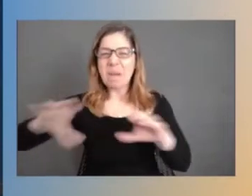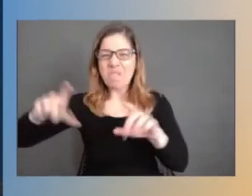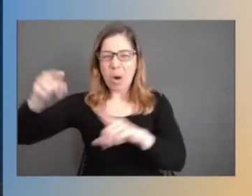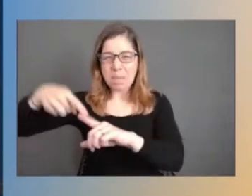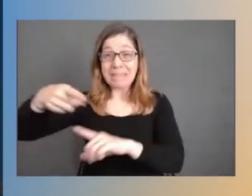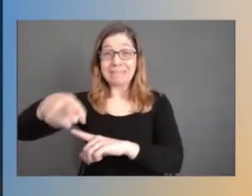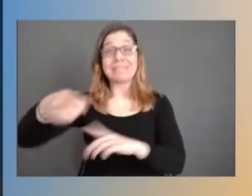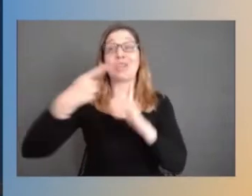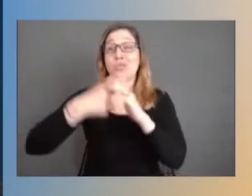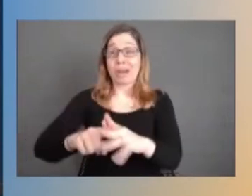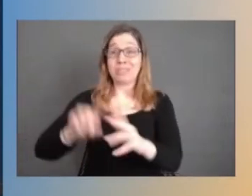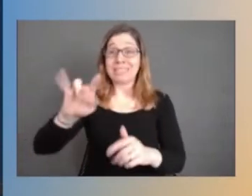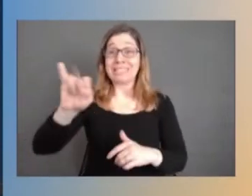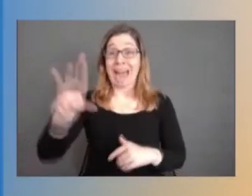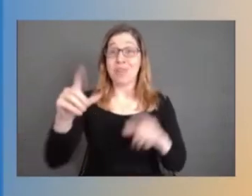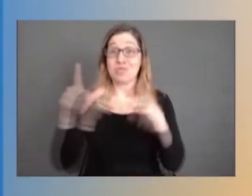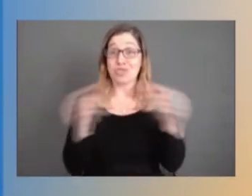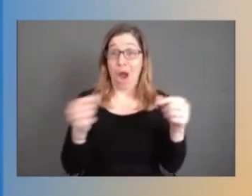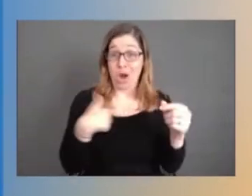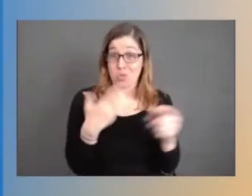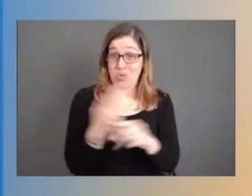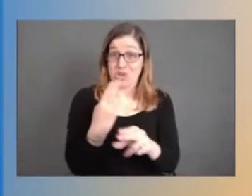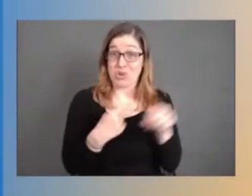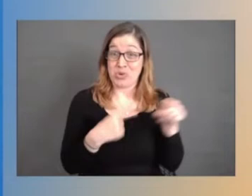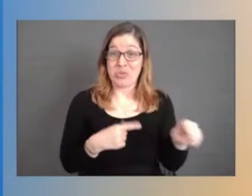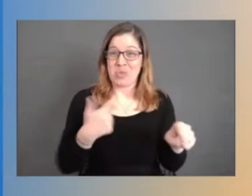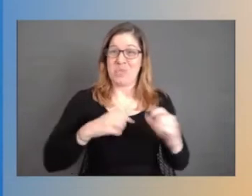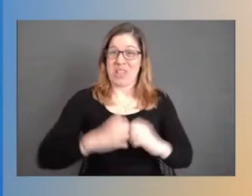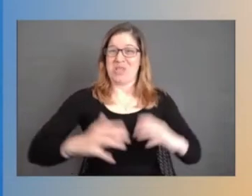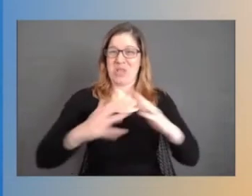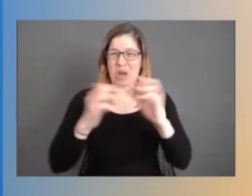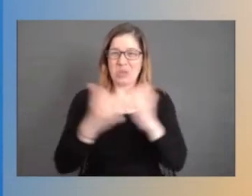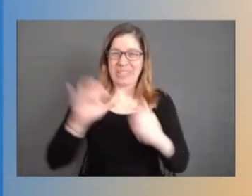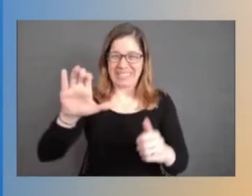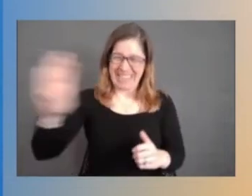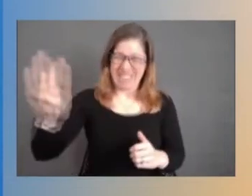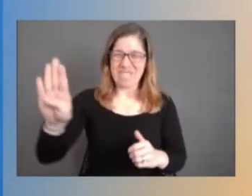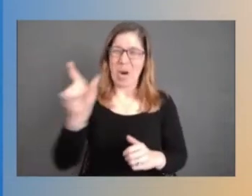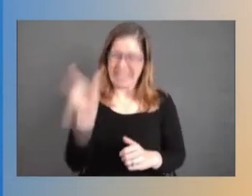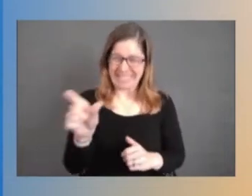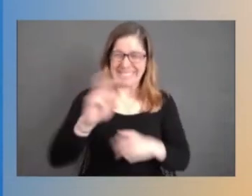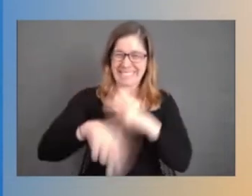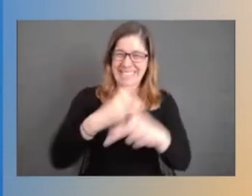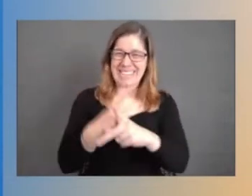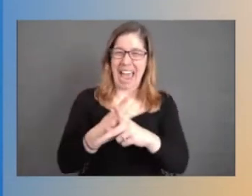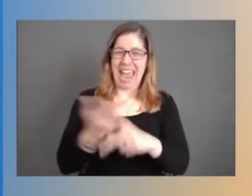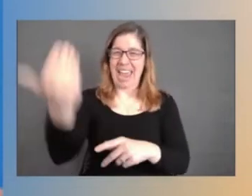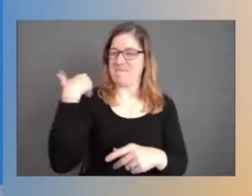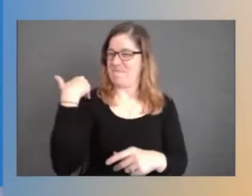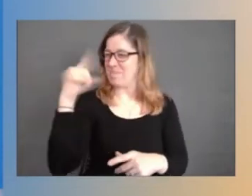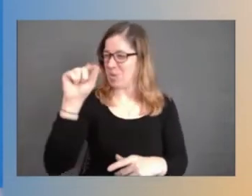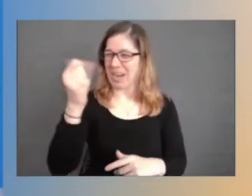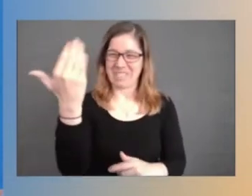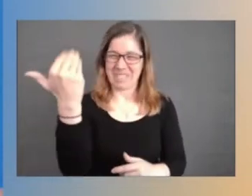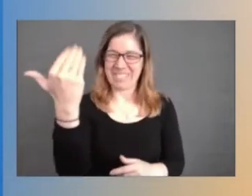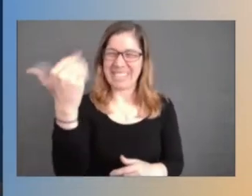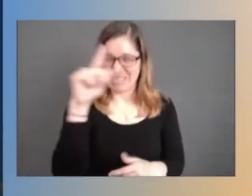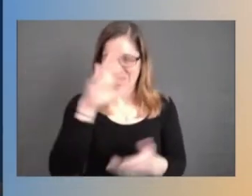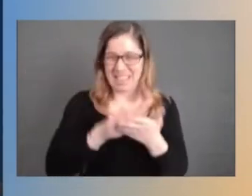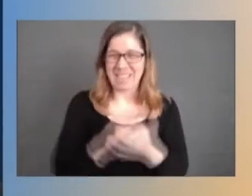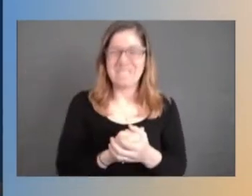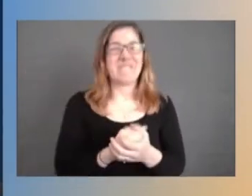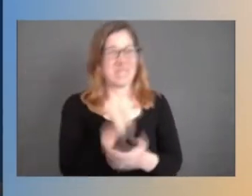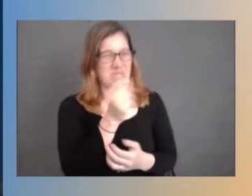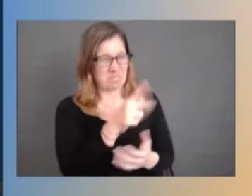used. And so this is the card that we launched with the C4 instance type in 2015, I believe. Okay. And